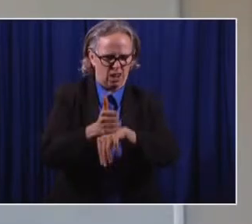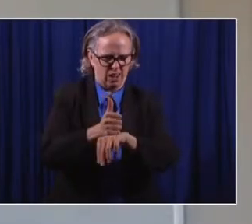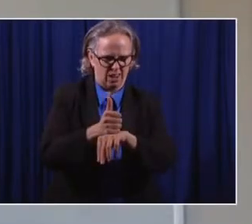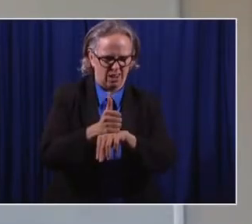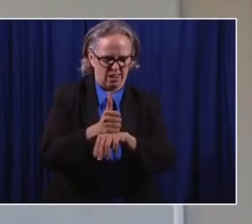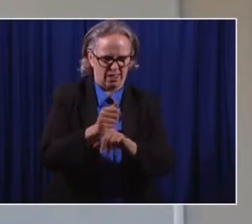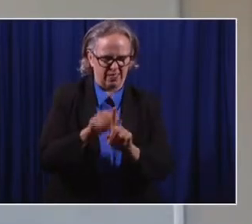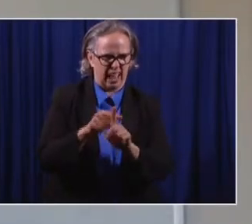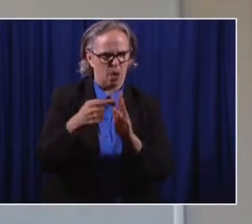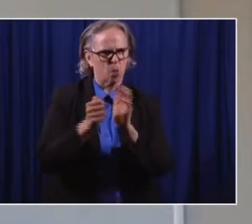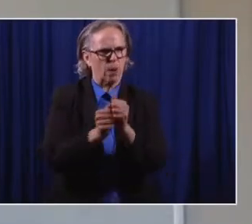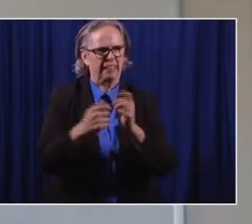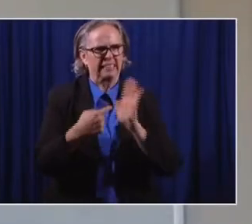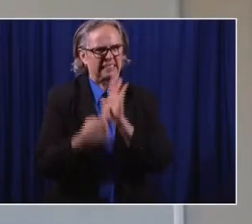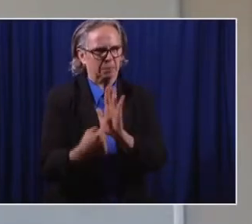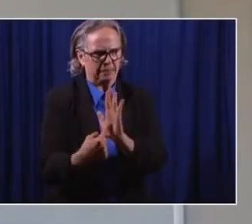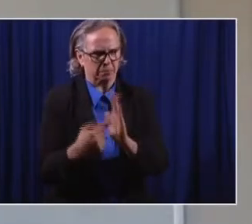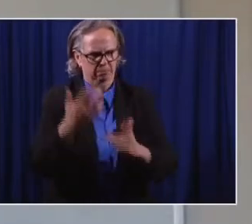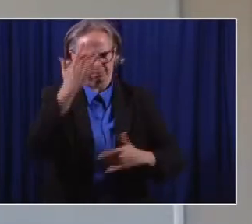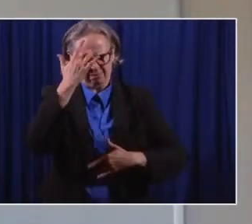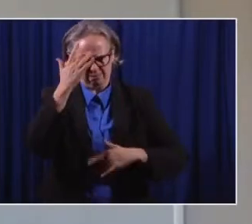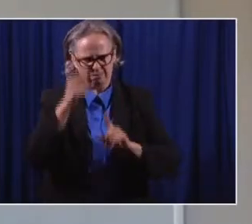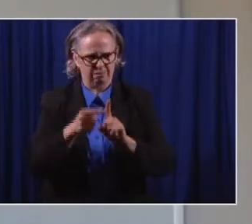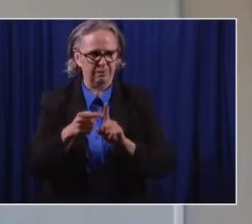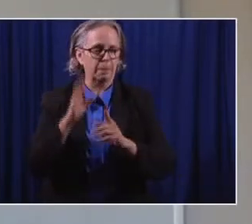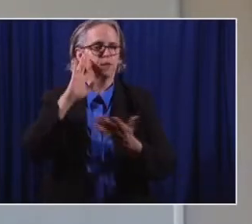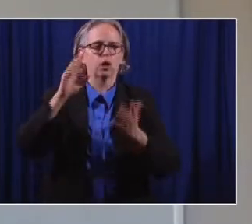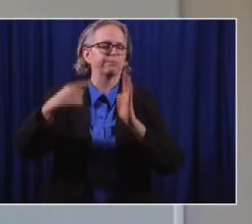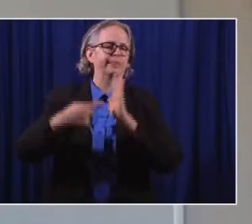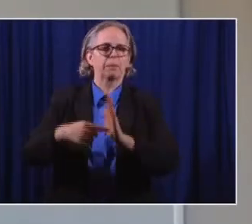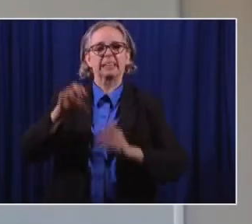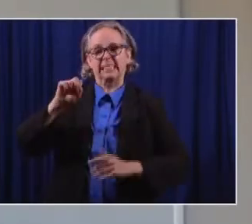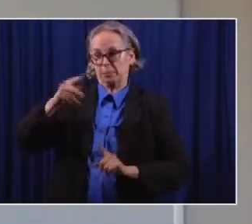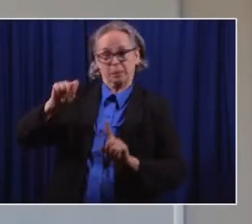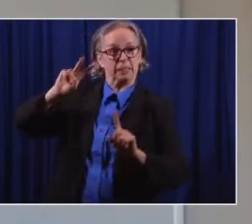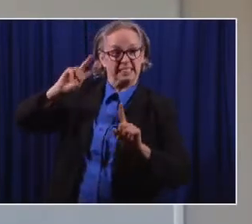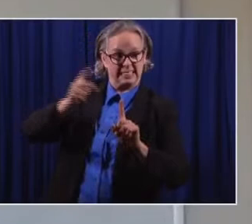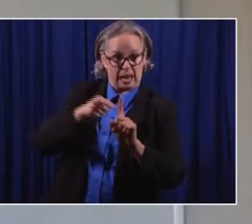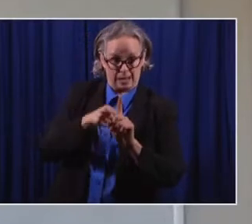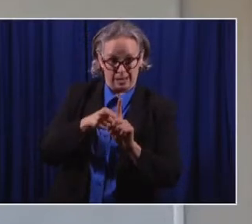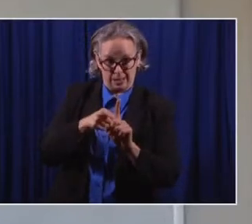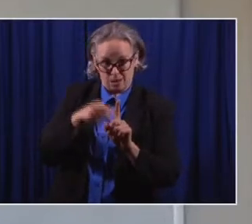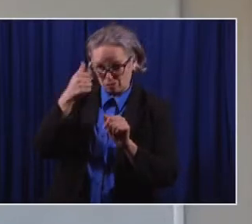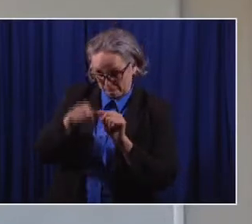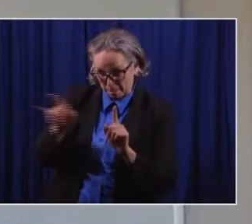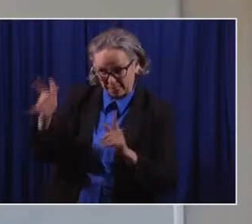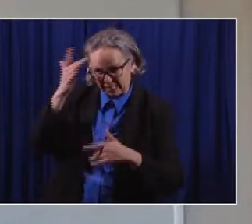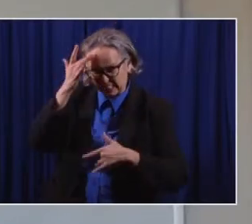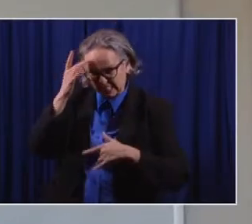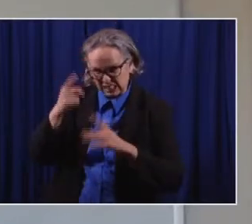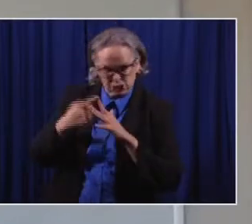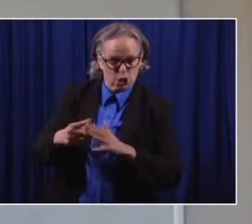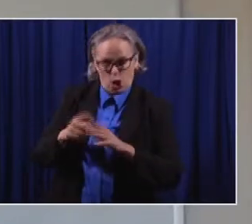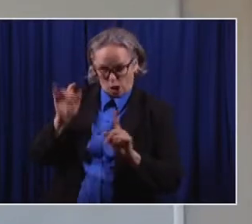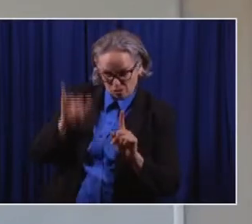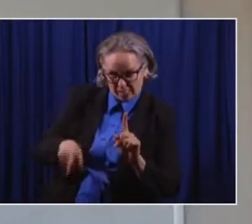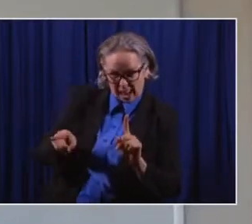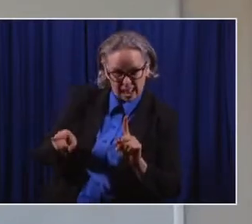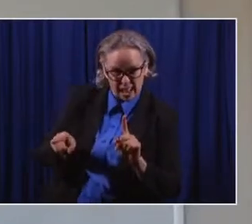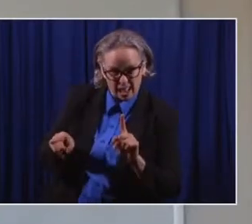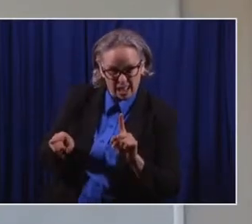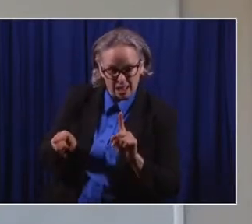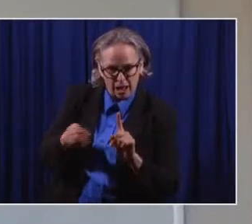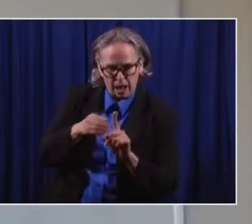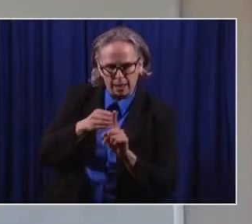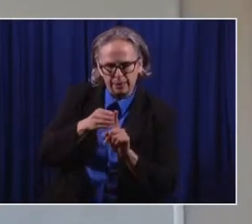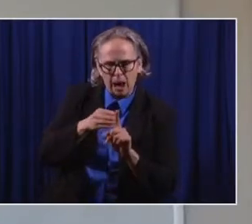we're going since September 2nd, keep that date in your mind. And as we move forward with this interview, we're going to try to